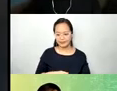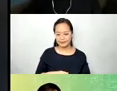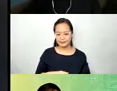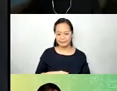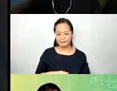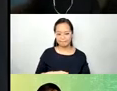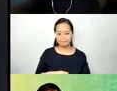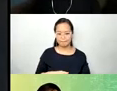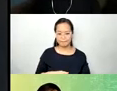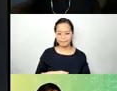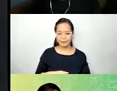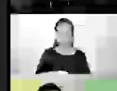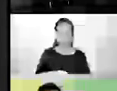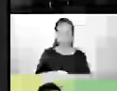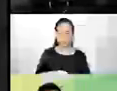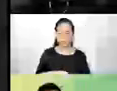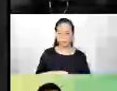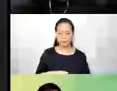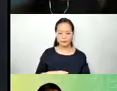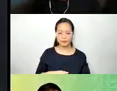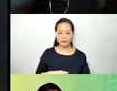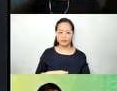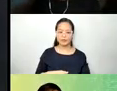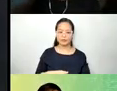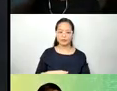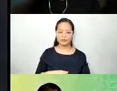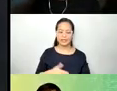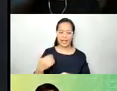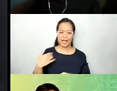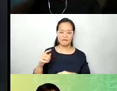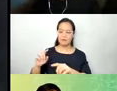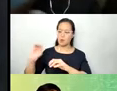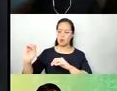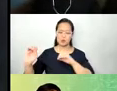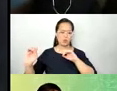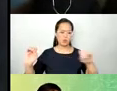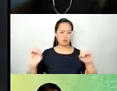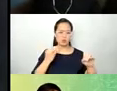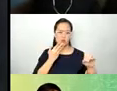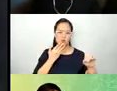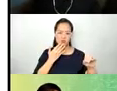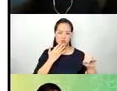We essentially, we paint different colors to paint the same pictures.